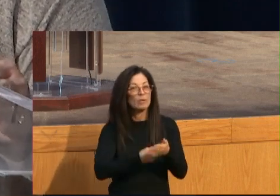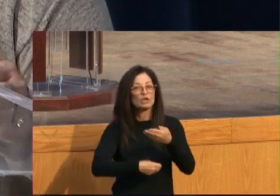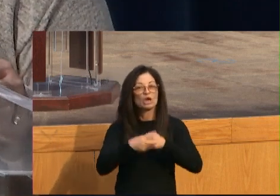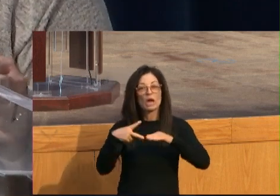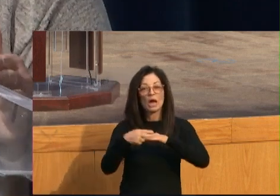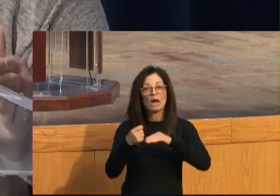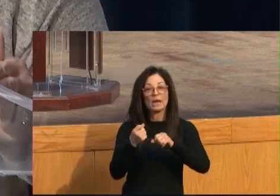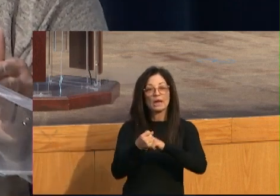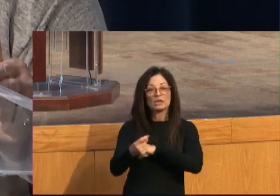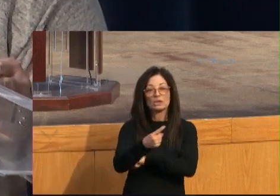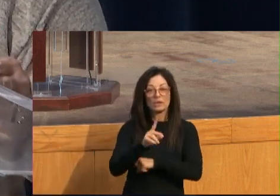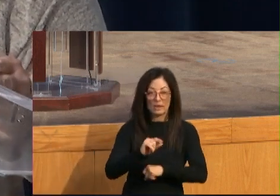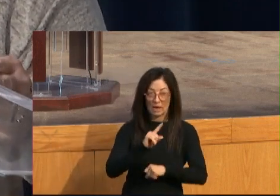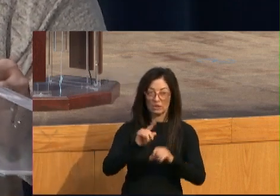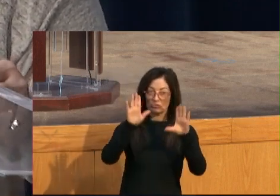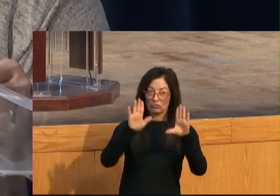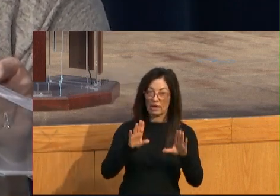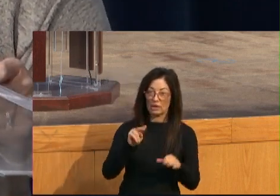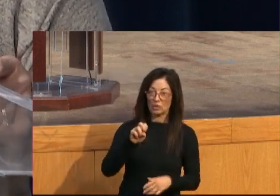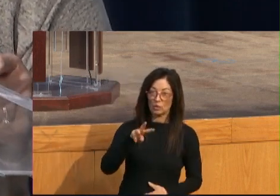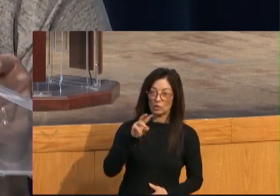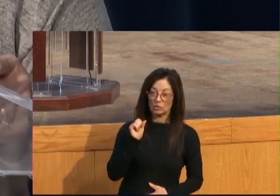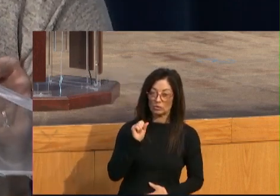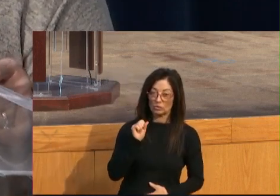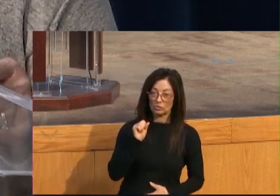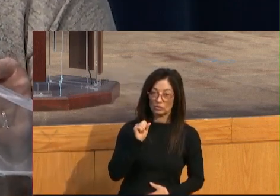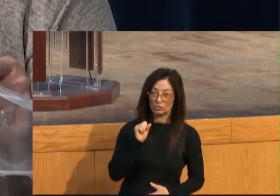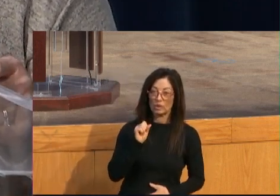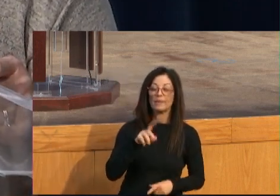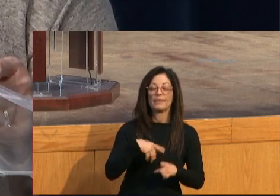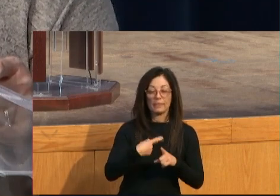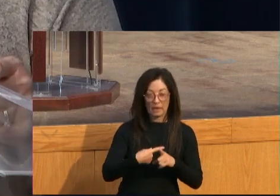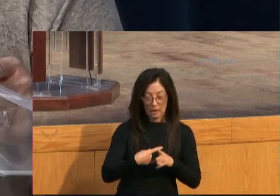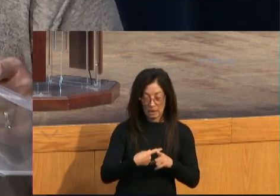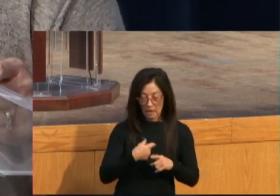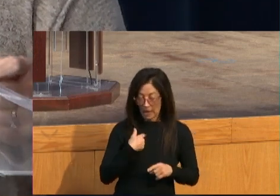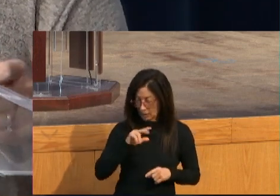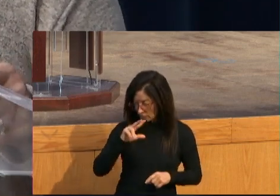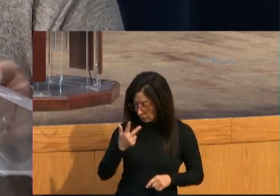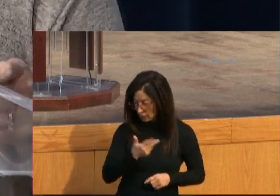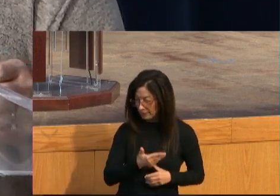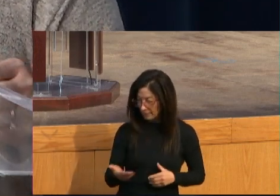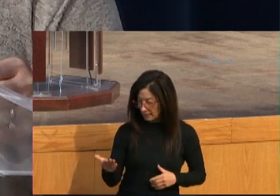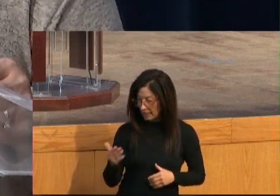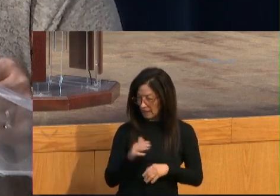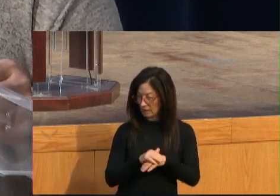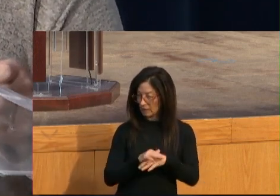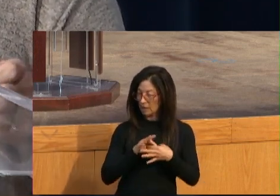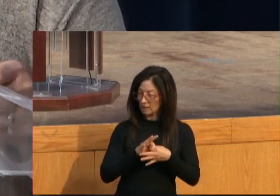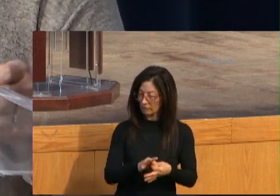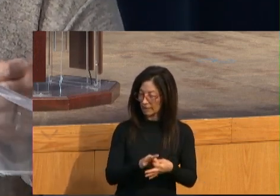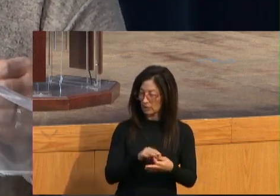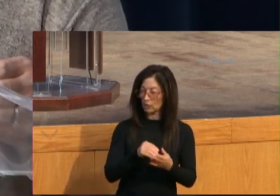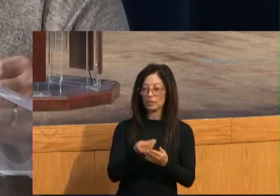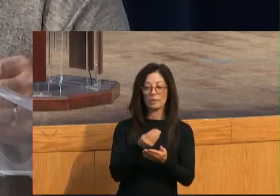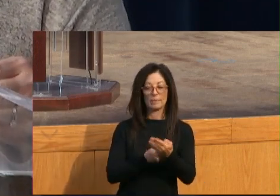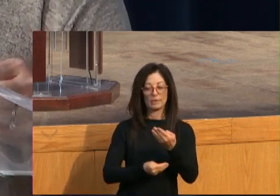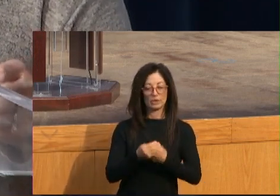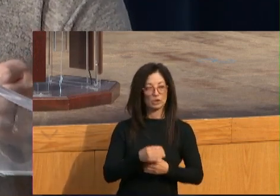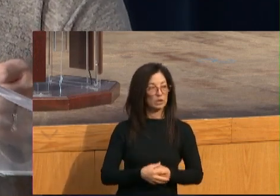So that's super news. And then there was a third thing on the budget.